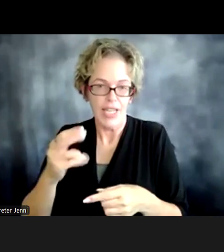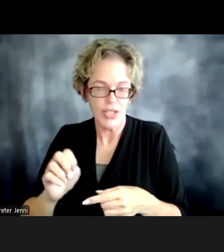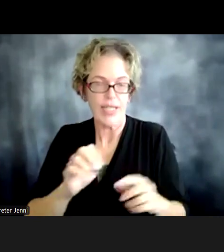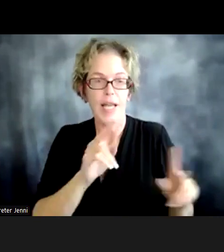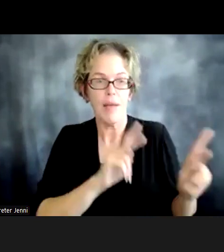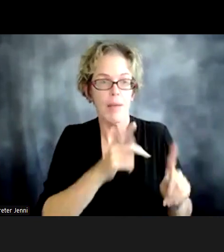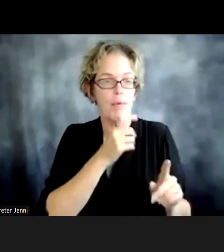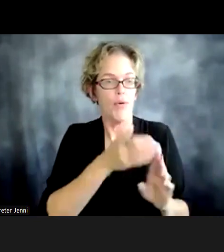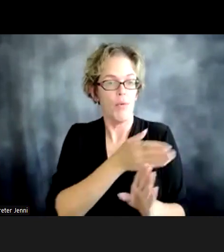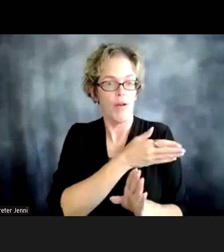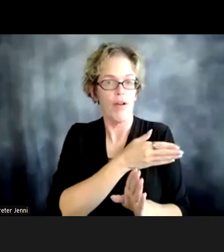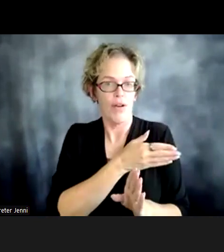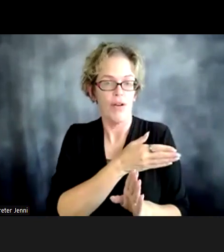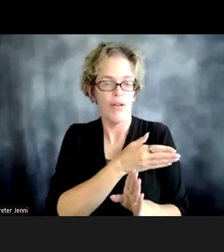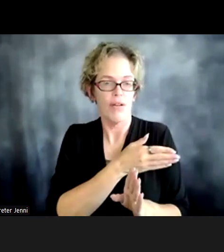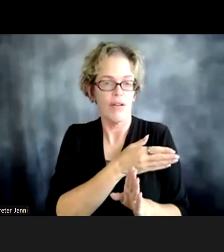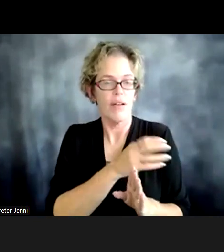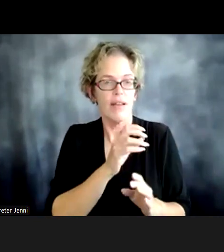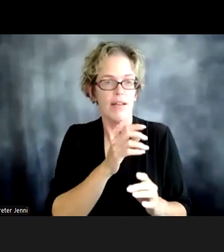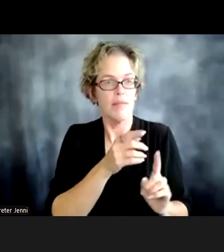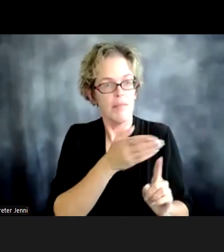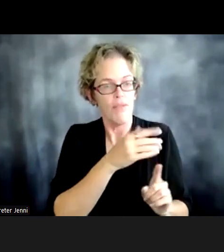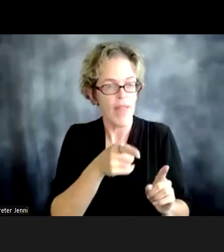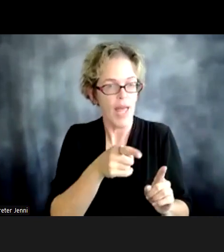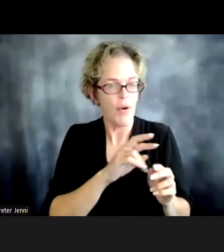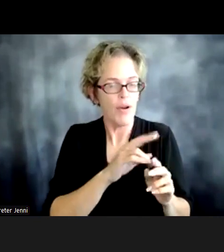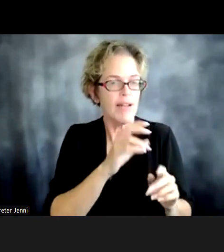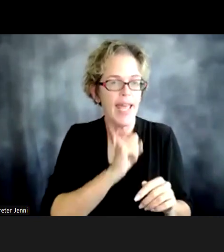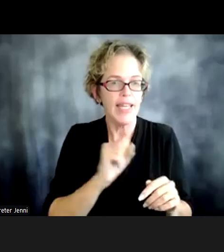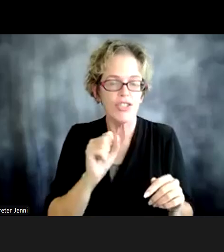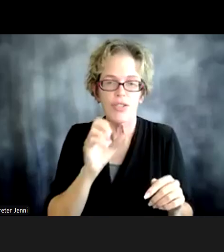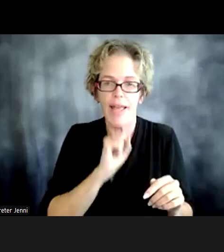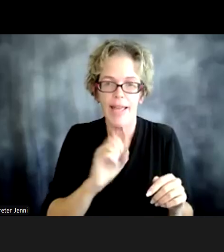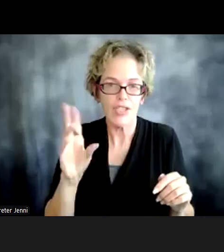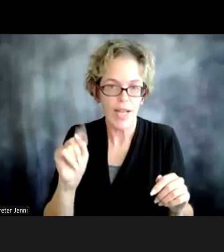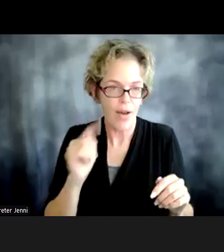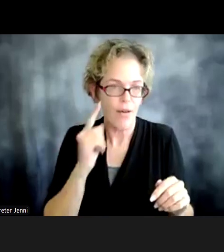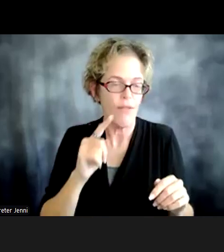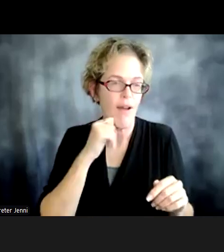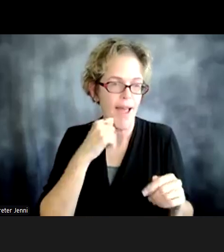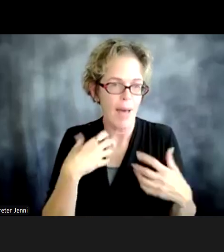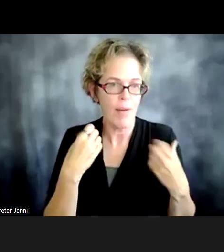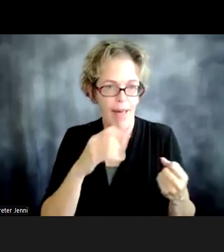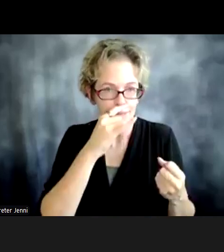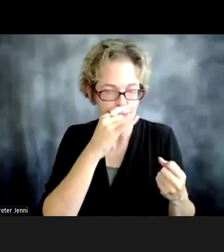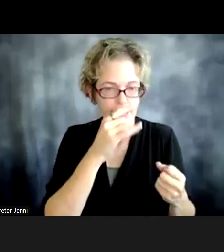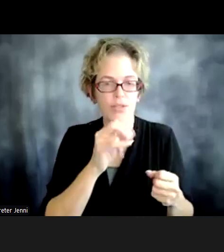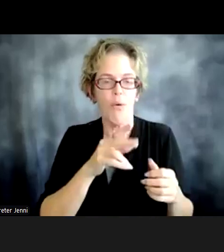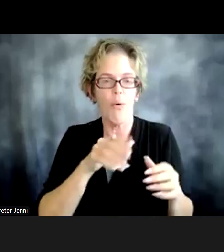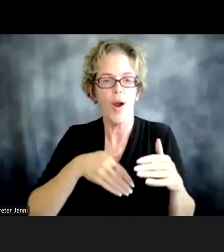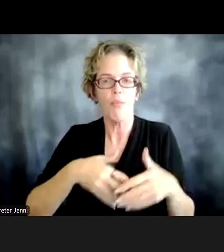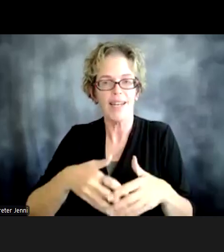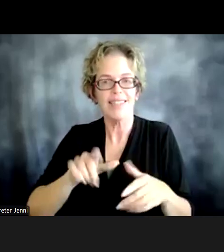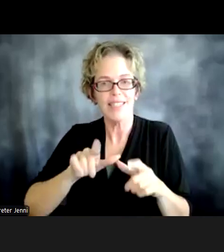were aging out of Apple Health for Kids or whose after pregnancy care was ending in June and July. And I think we're